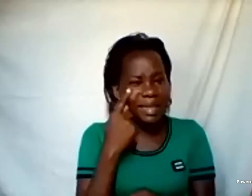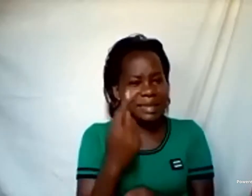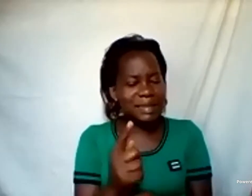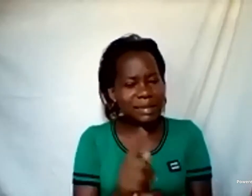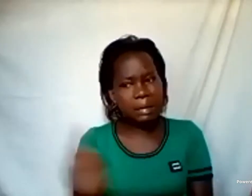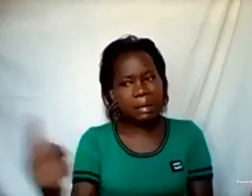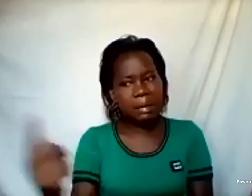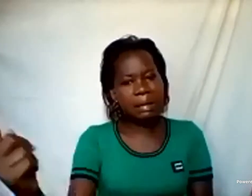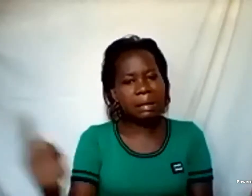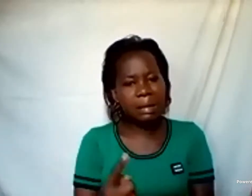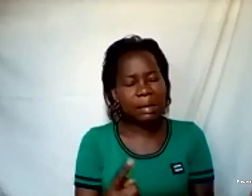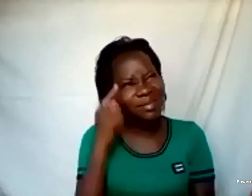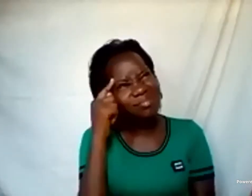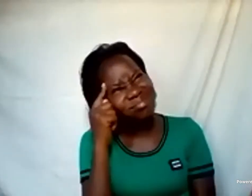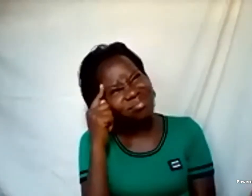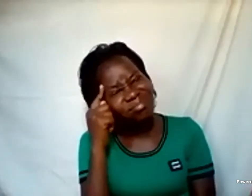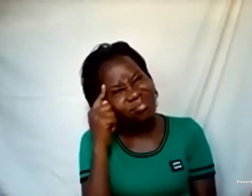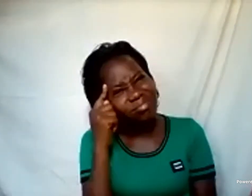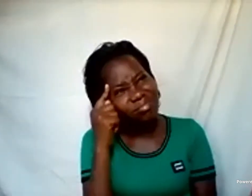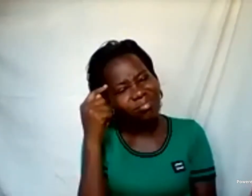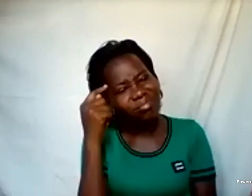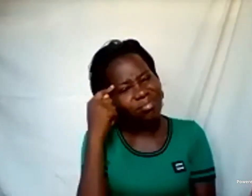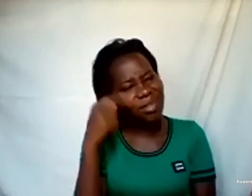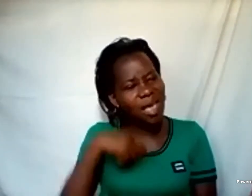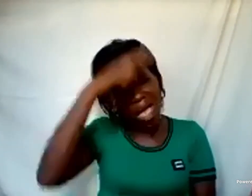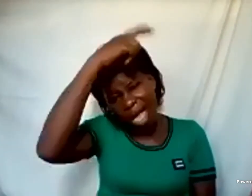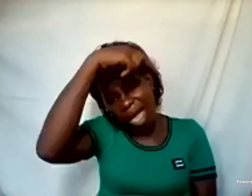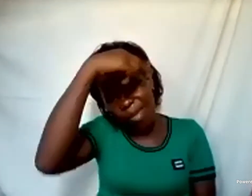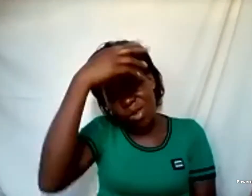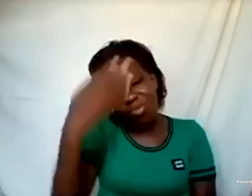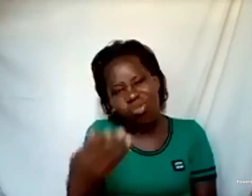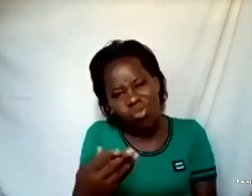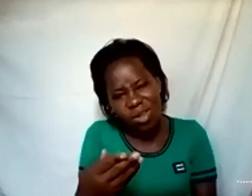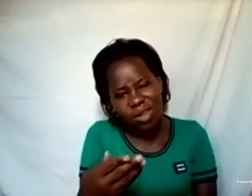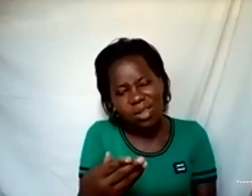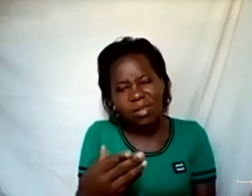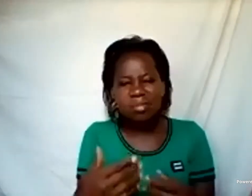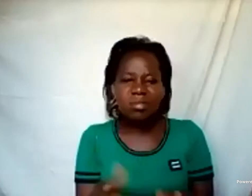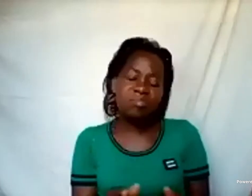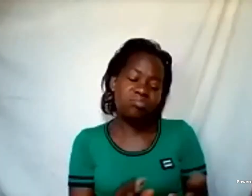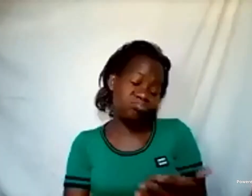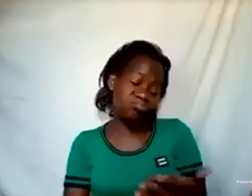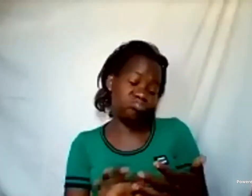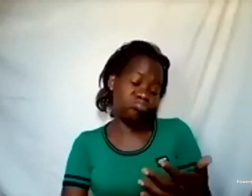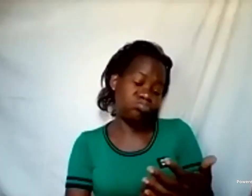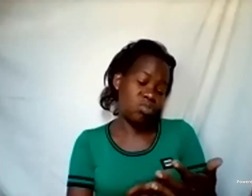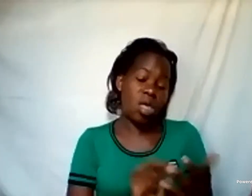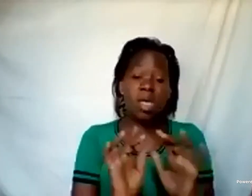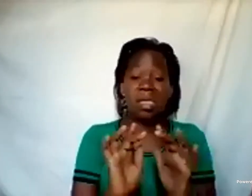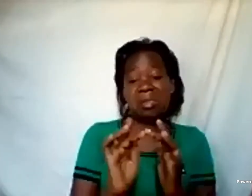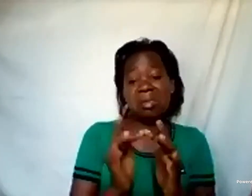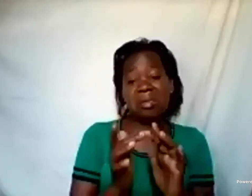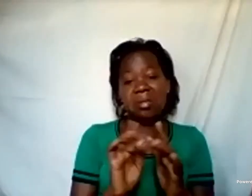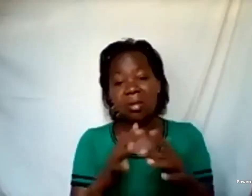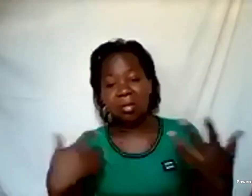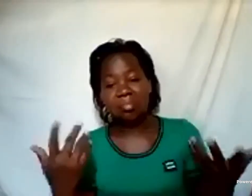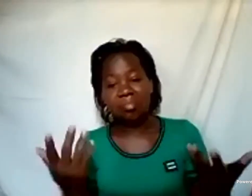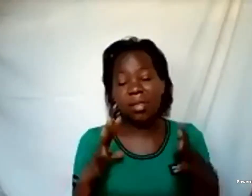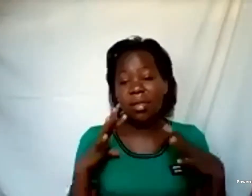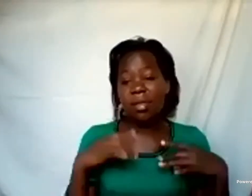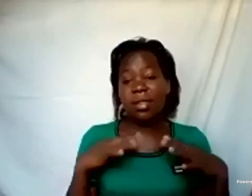mindset. I'm a degree holder. They be on PCs, onto Googling, into what, and they feel they are